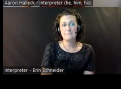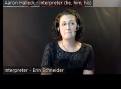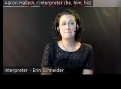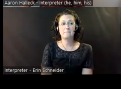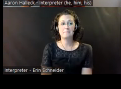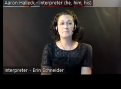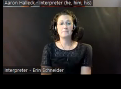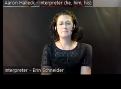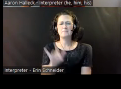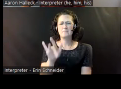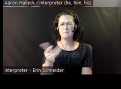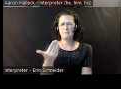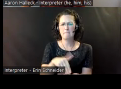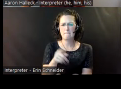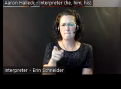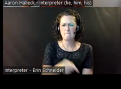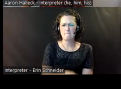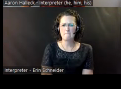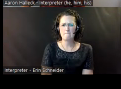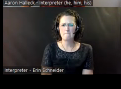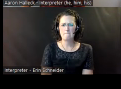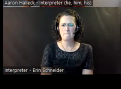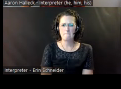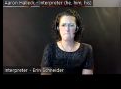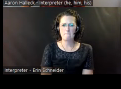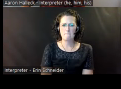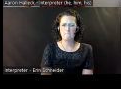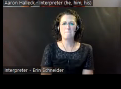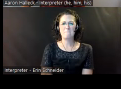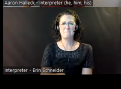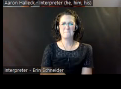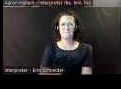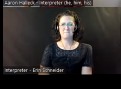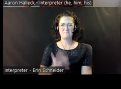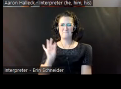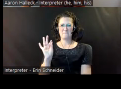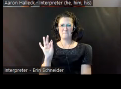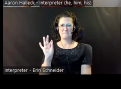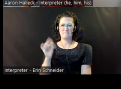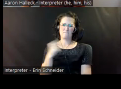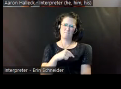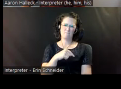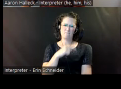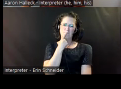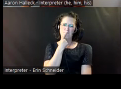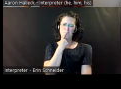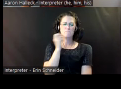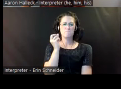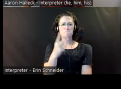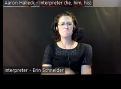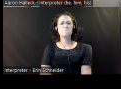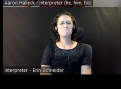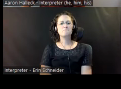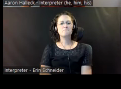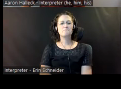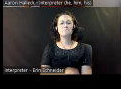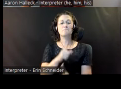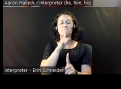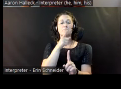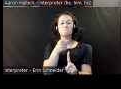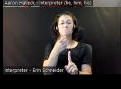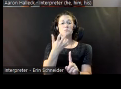Hit it again. There should be another slide in there. And if not, that's okay. No, go back. So what he really wanted was that